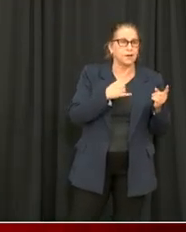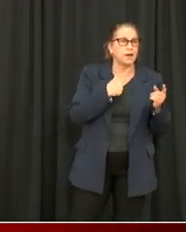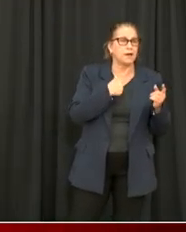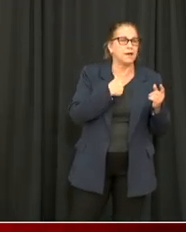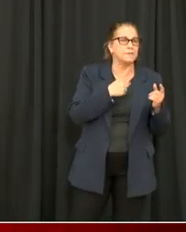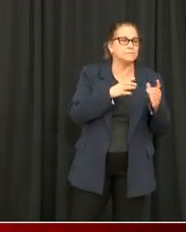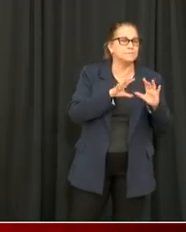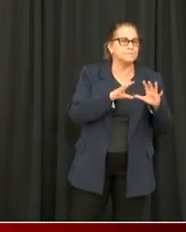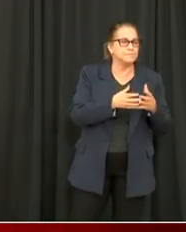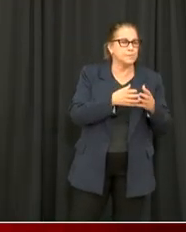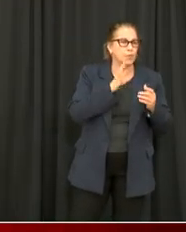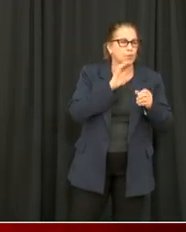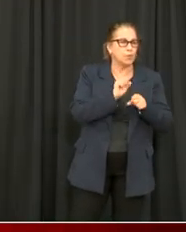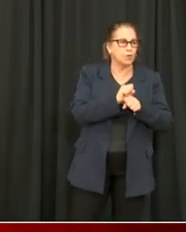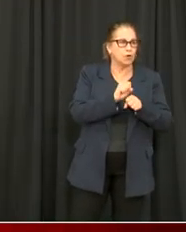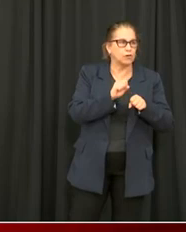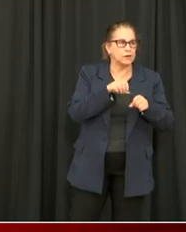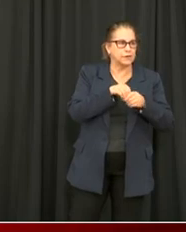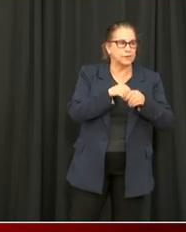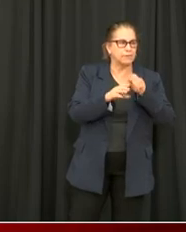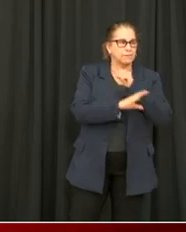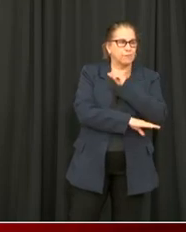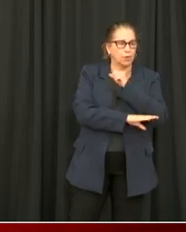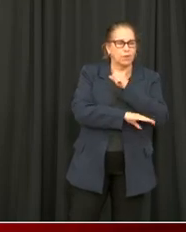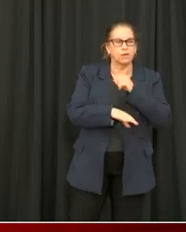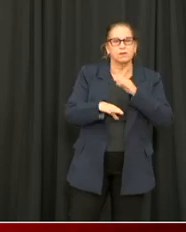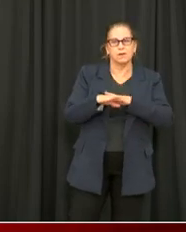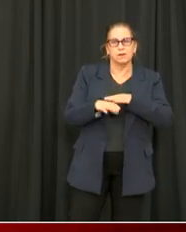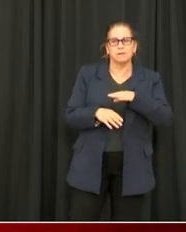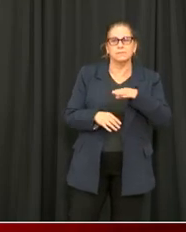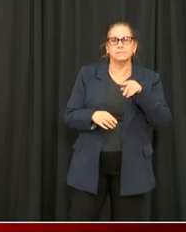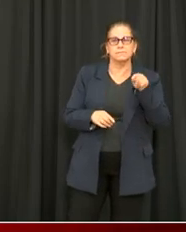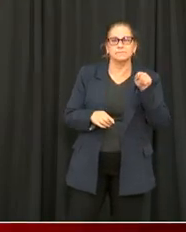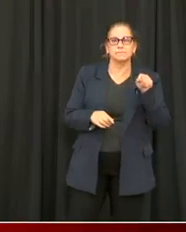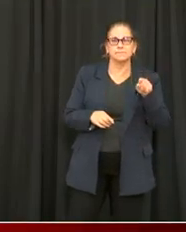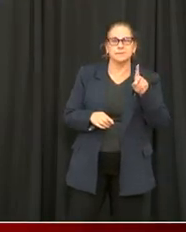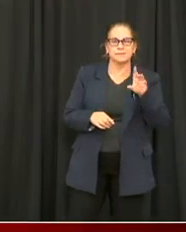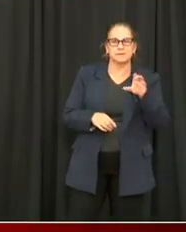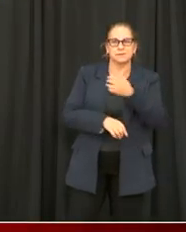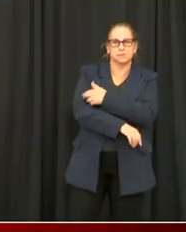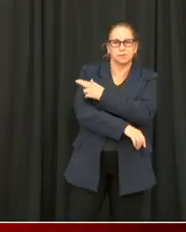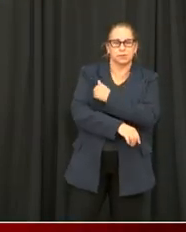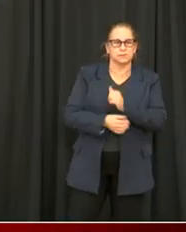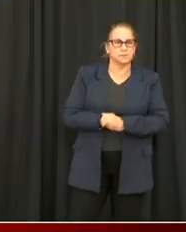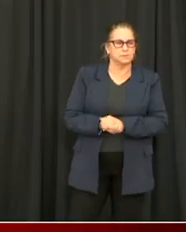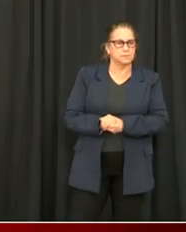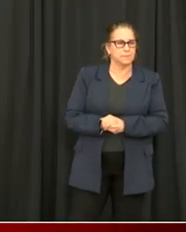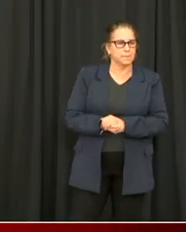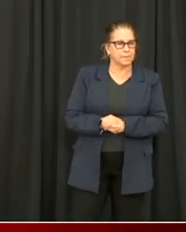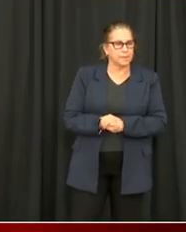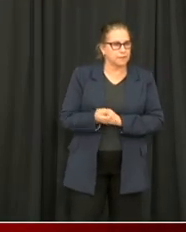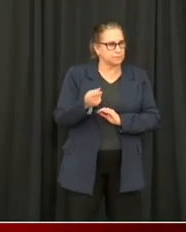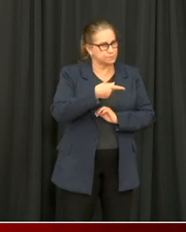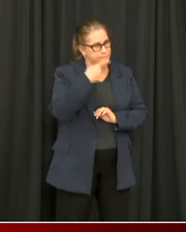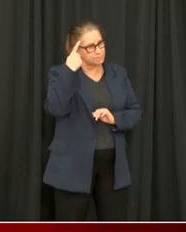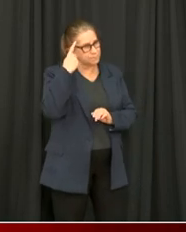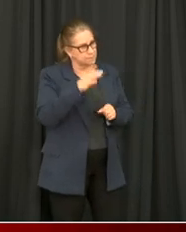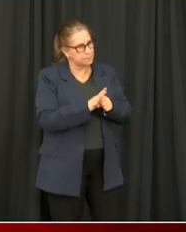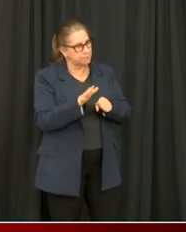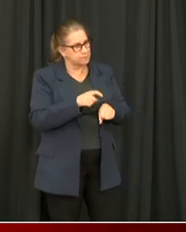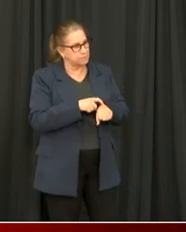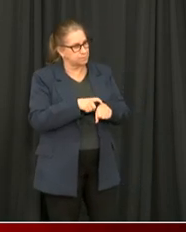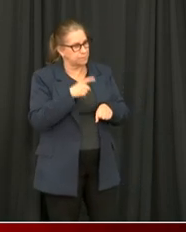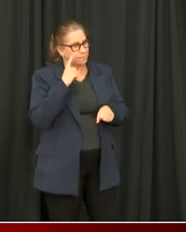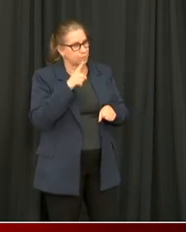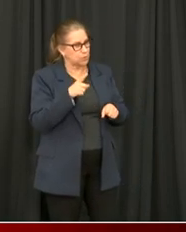hit a fall 2024 opening. And do you think that allows enough time for enough hearings? Well, this has